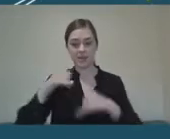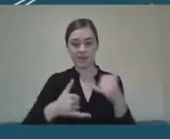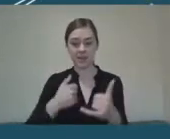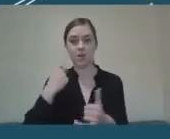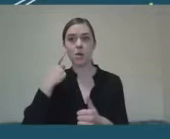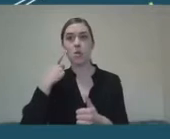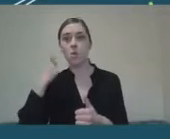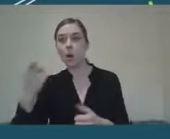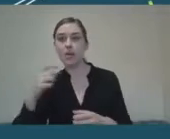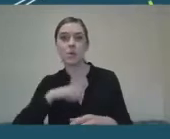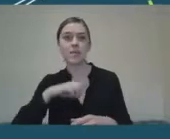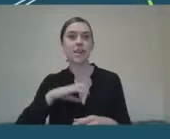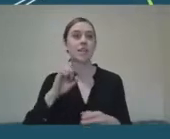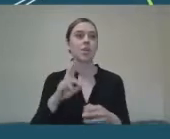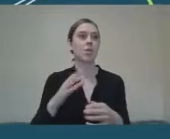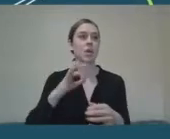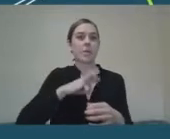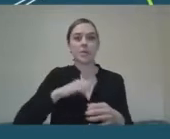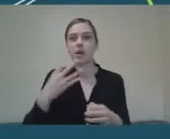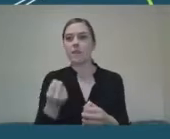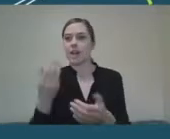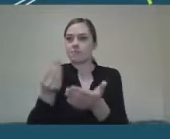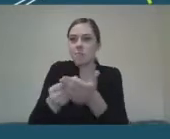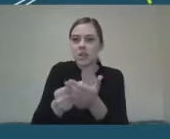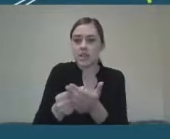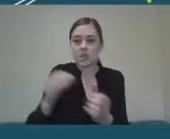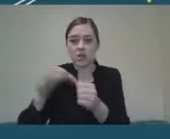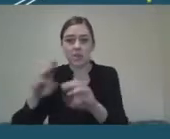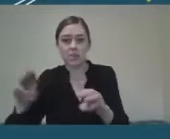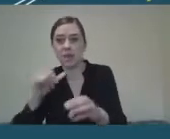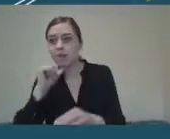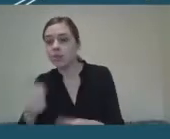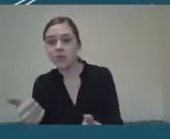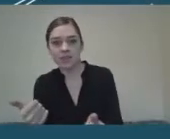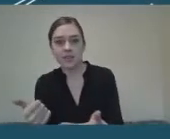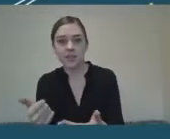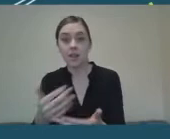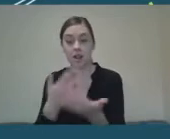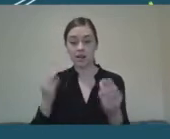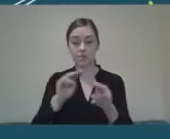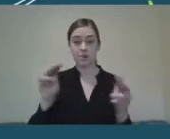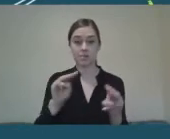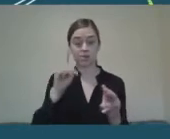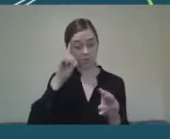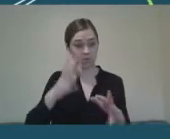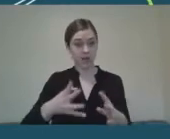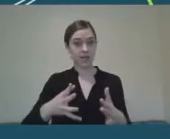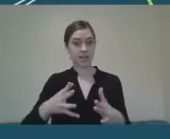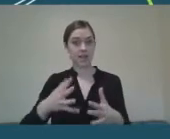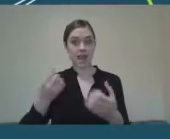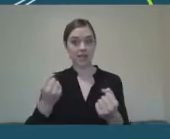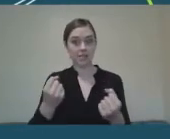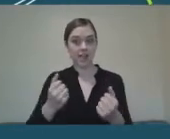or privilege of having money when other people don't. A lot of people don't realize that there's a lot of able-bodied